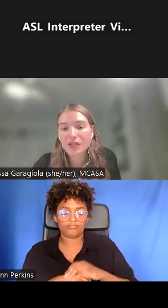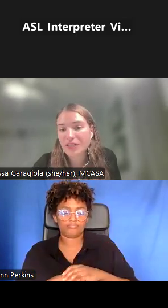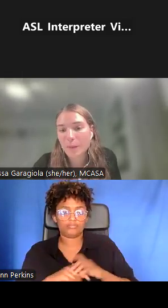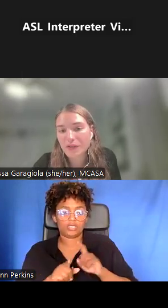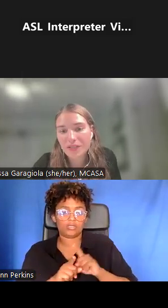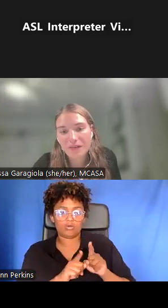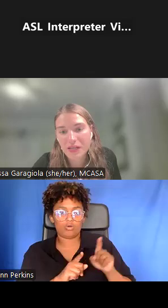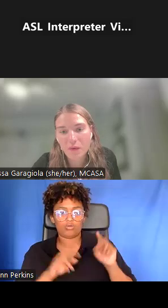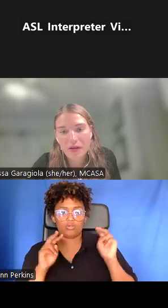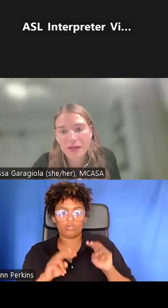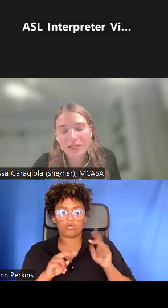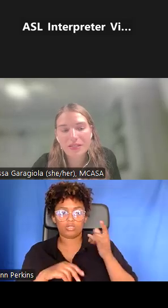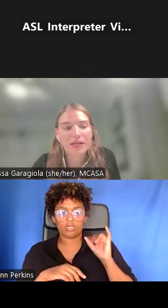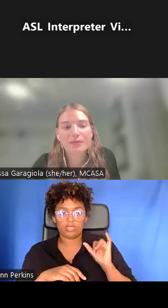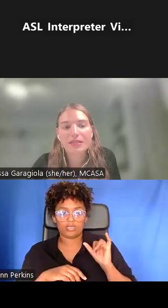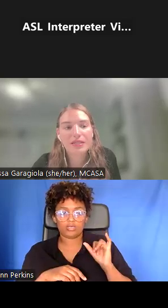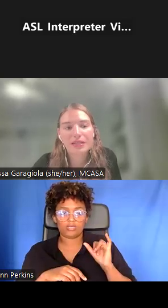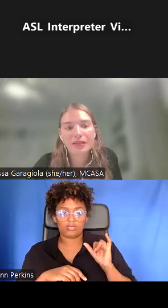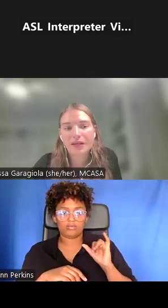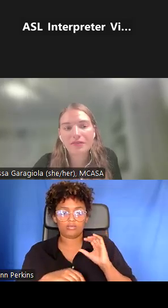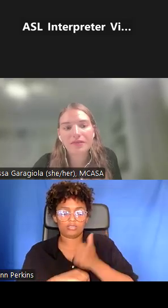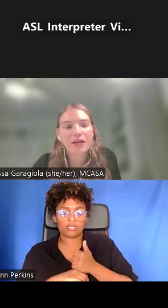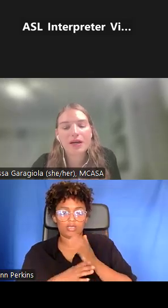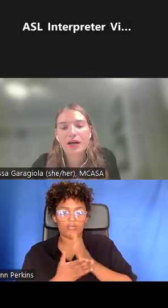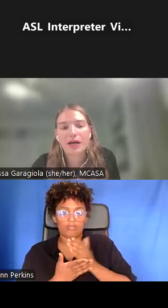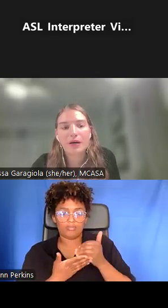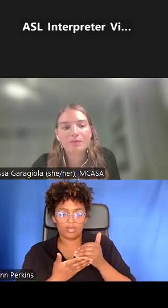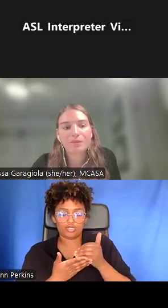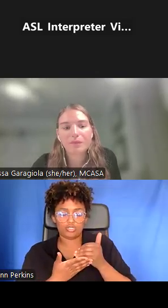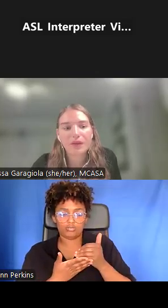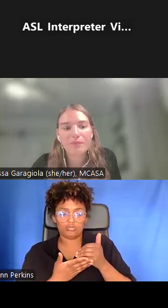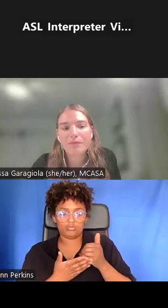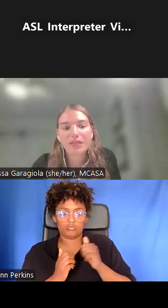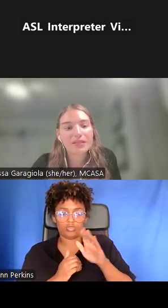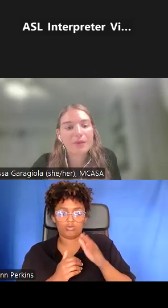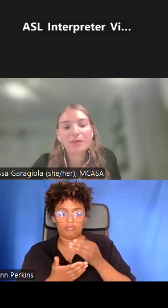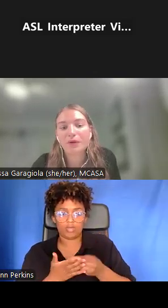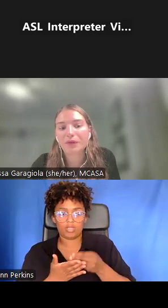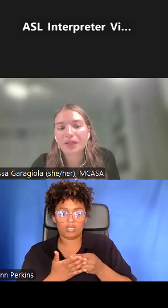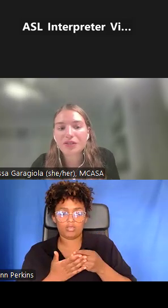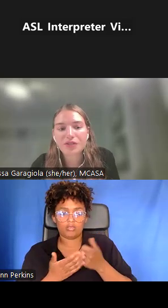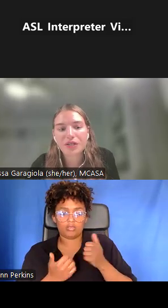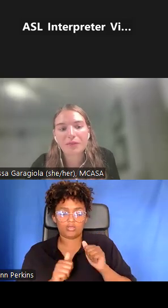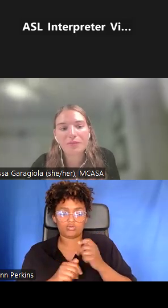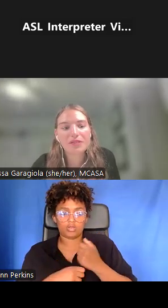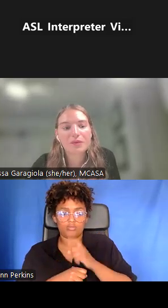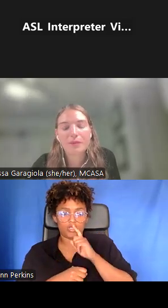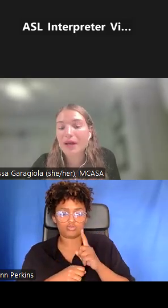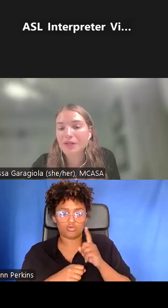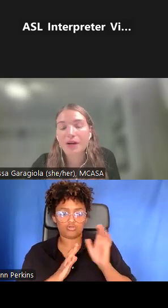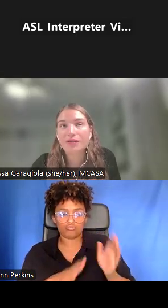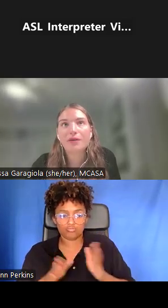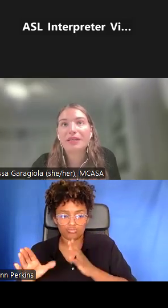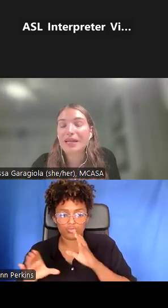a budget, just helping yourself stay organized in day-to-day life. Making time to build relationships